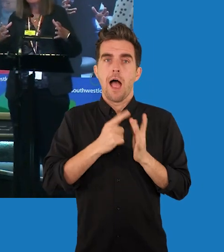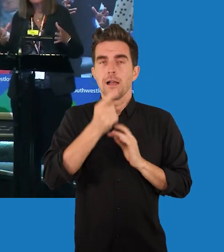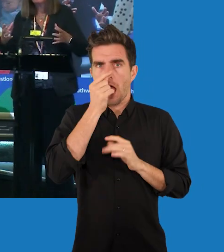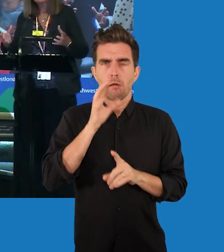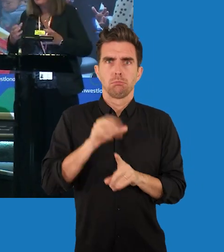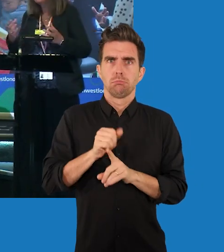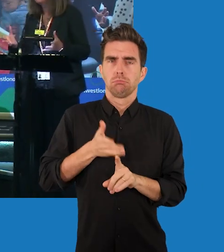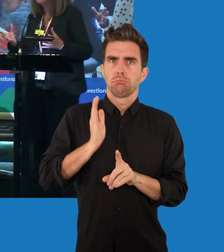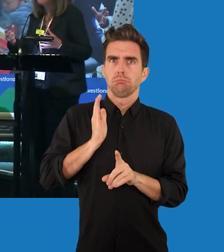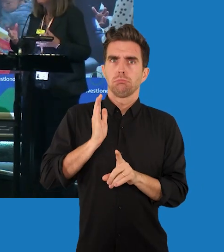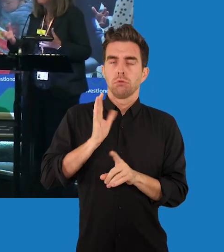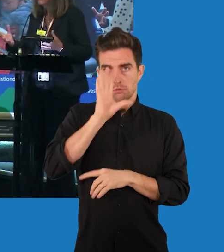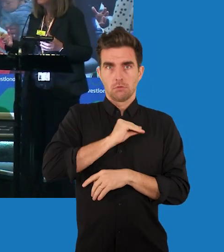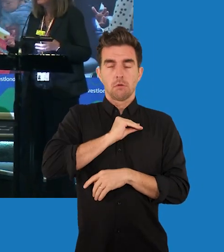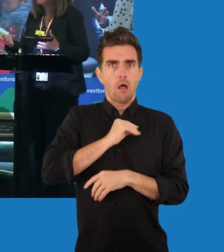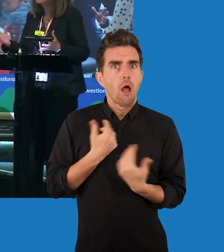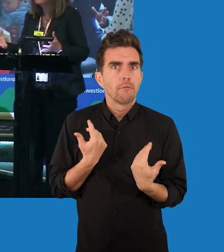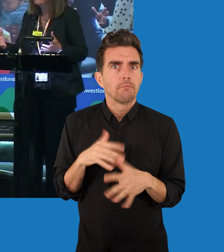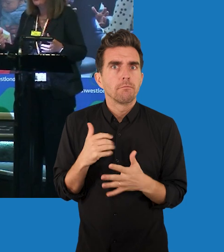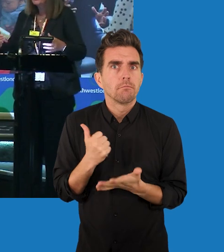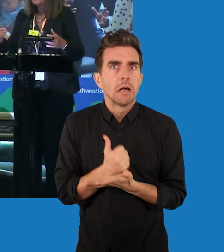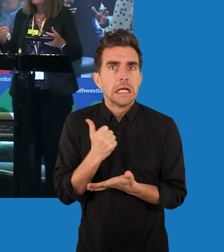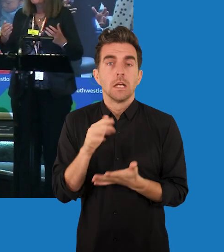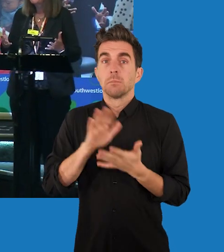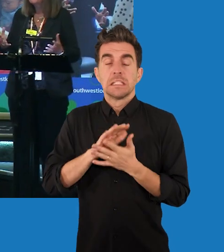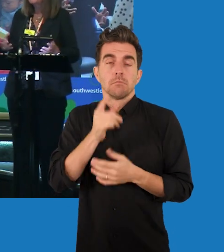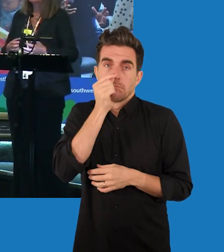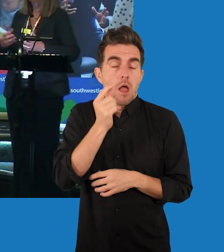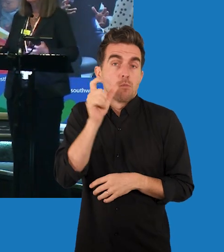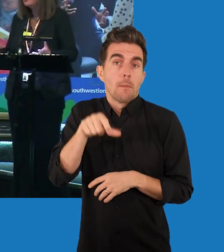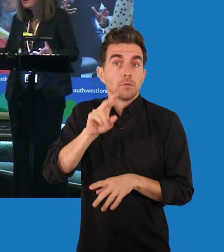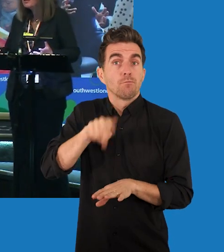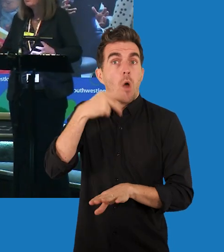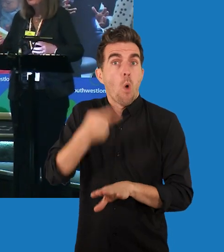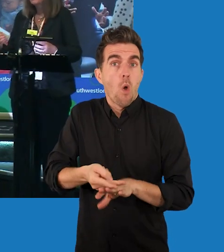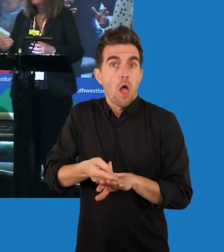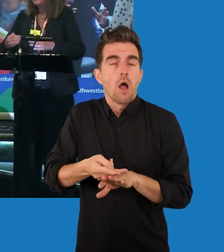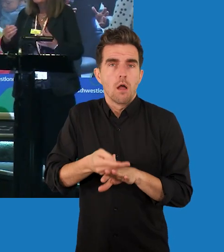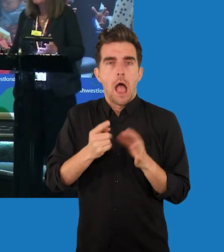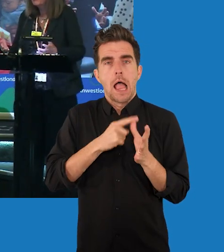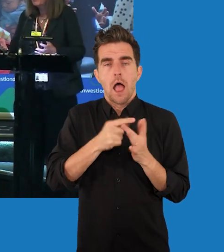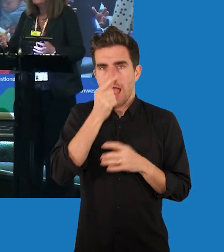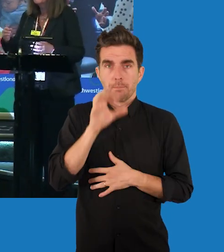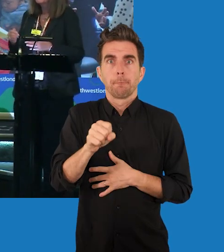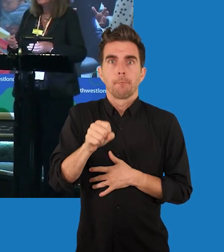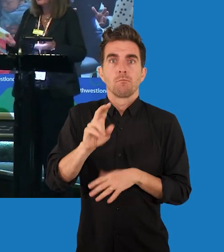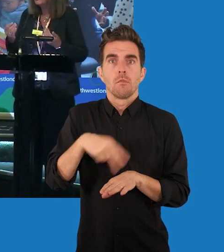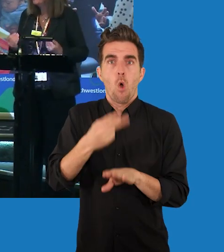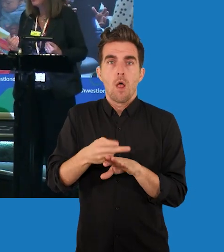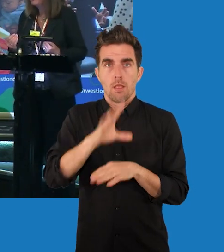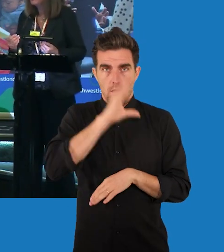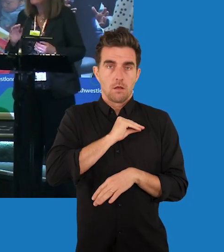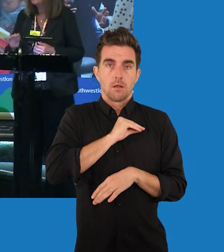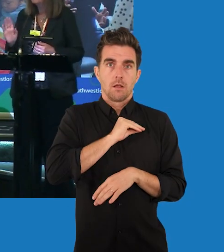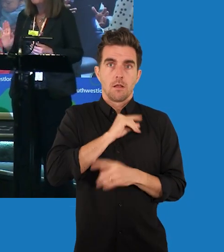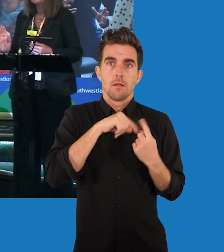if something happens out with that's extraordinary. And what that means, if someone falls, or they have a problem, the AI will